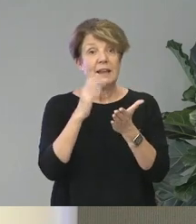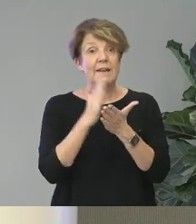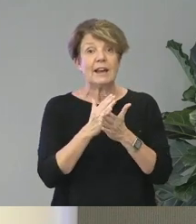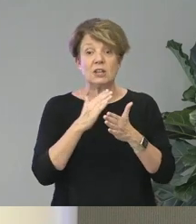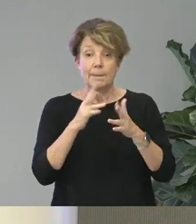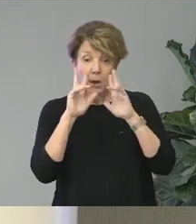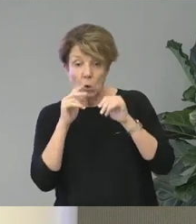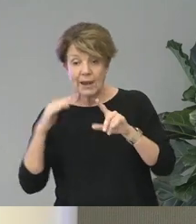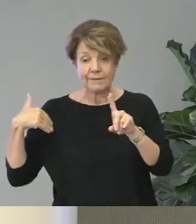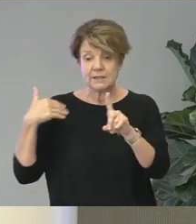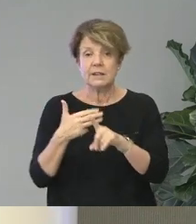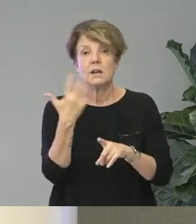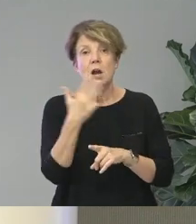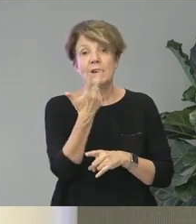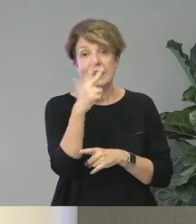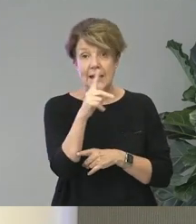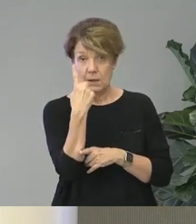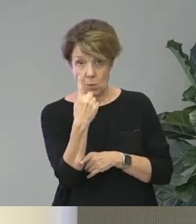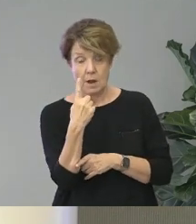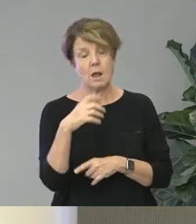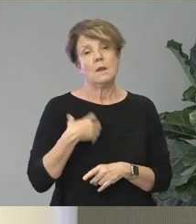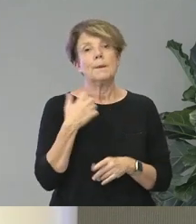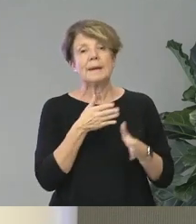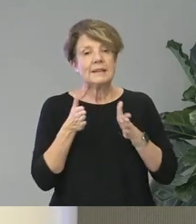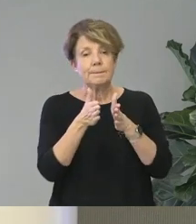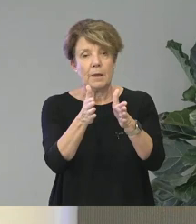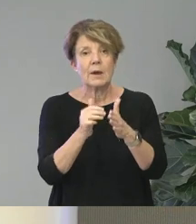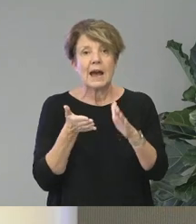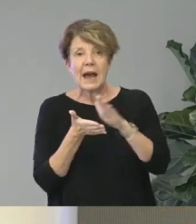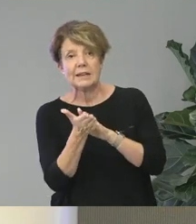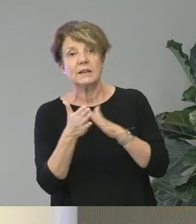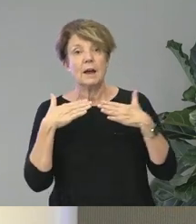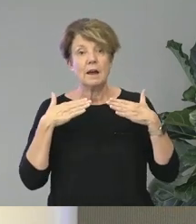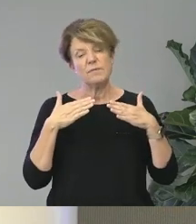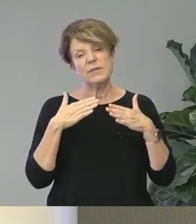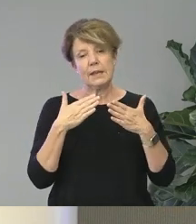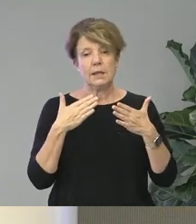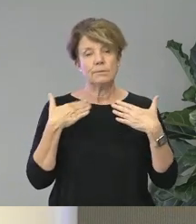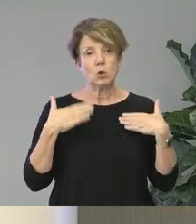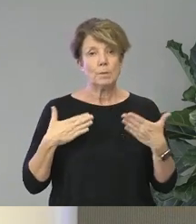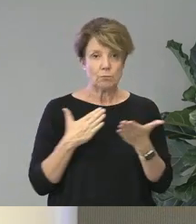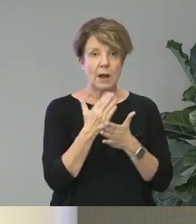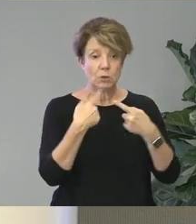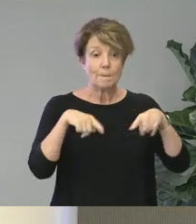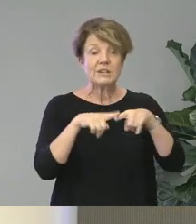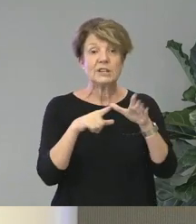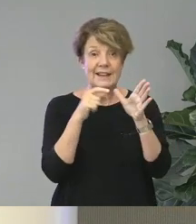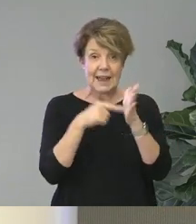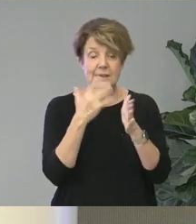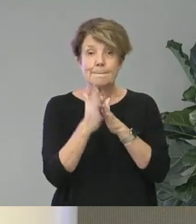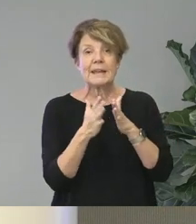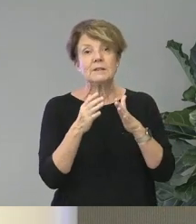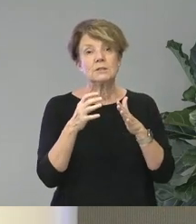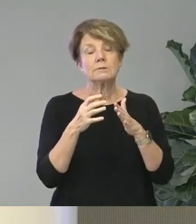1981. This complaints pathway under the Human Rights Commission Act leads to complaints through